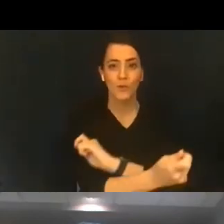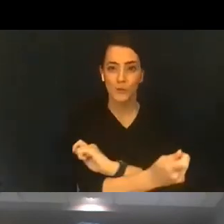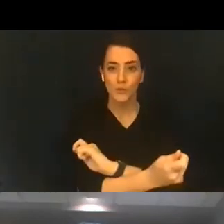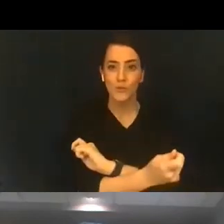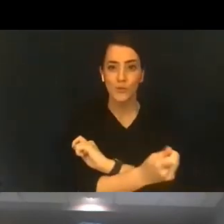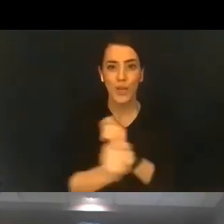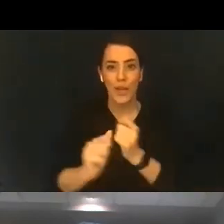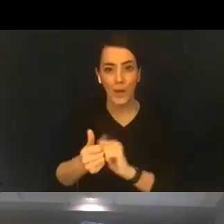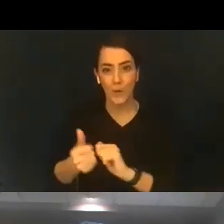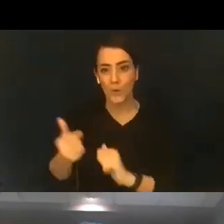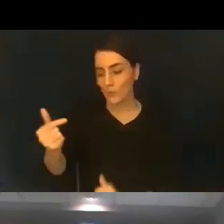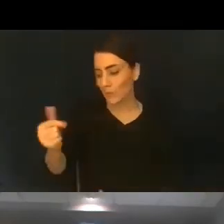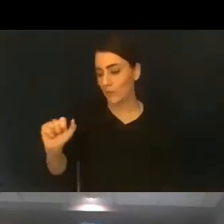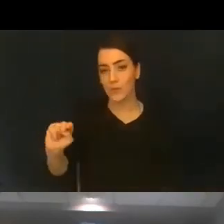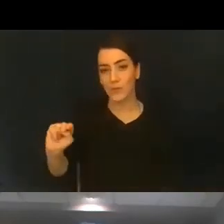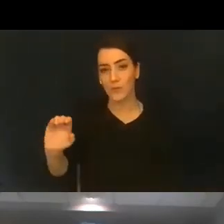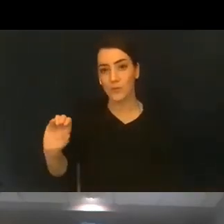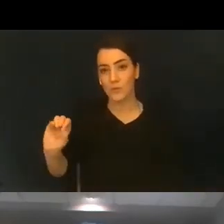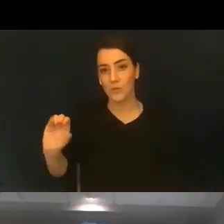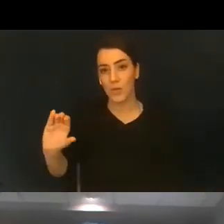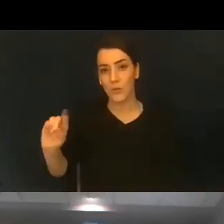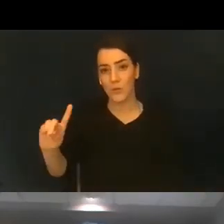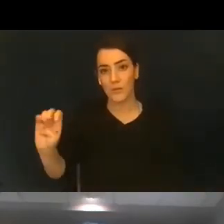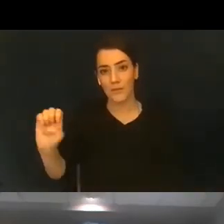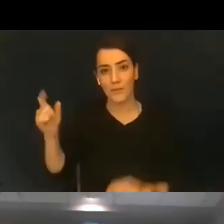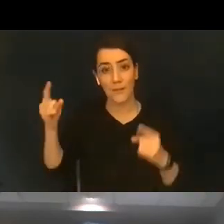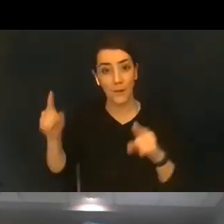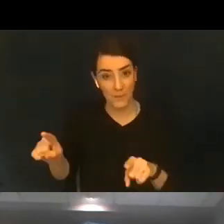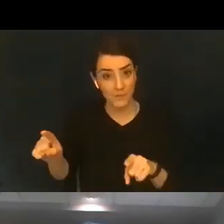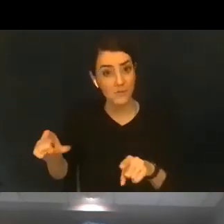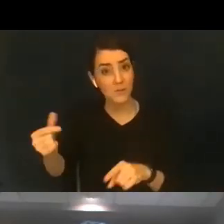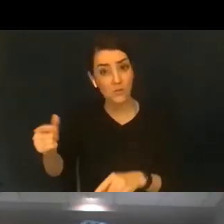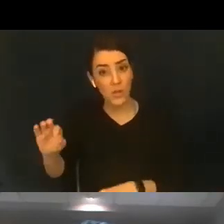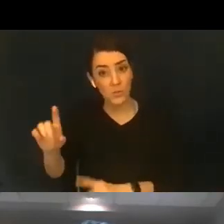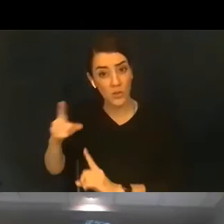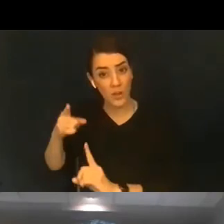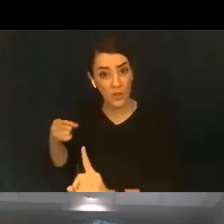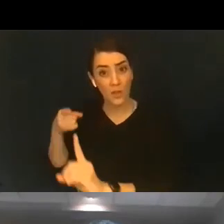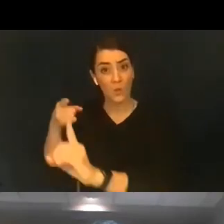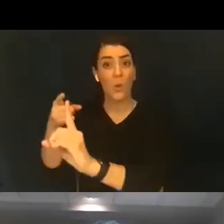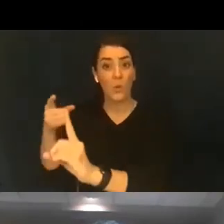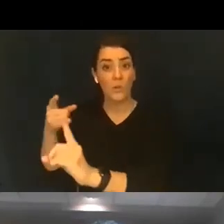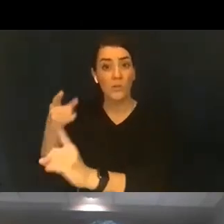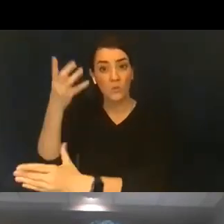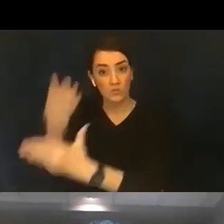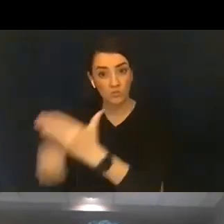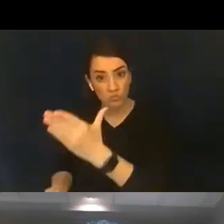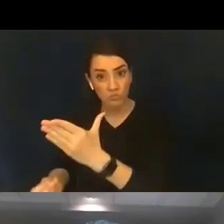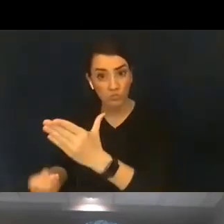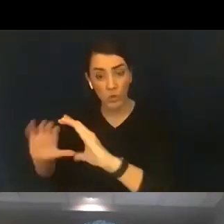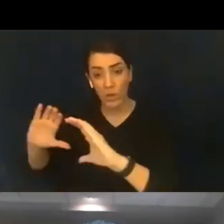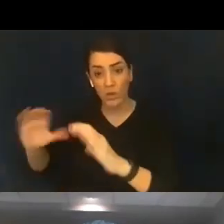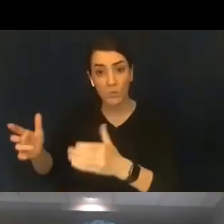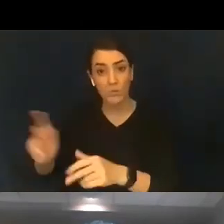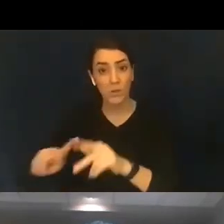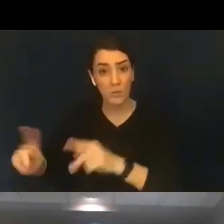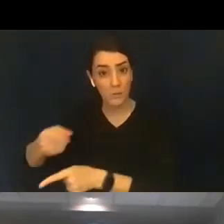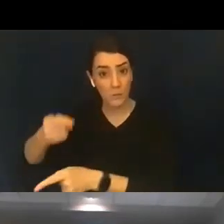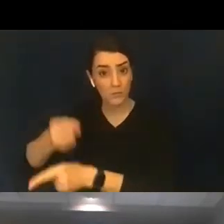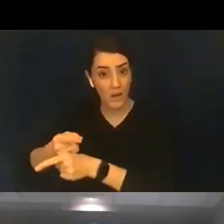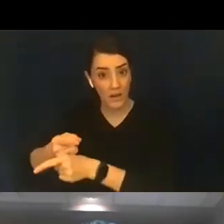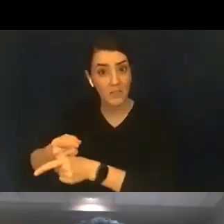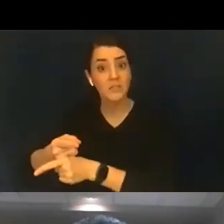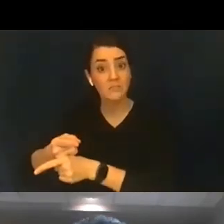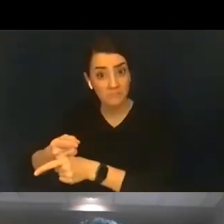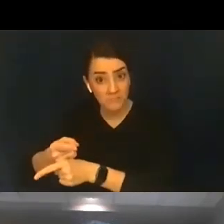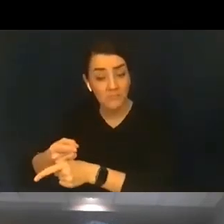The genocide survivors are a group of people who feel they've been raped of